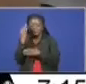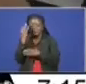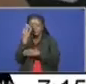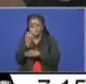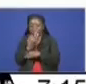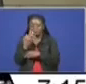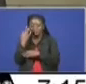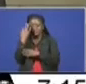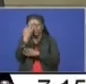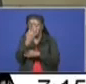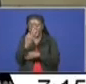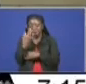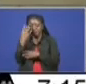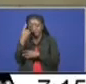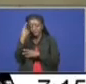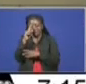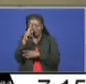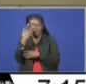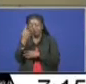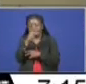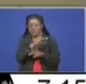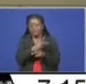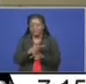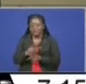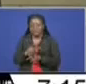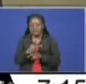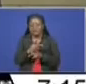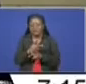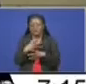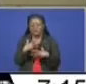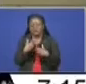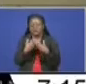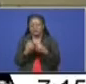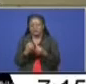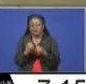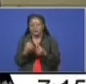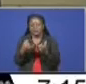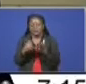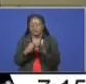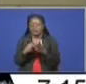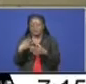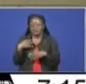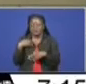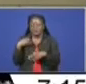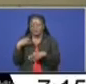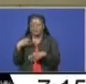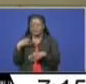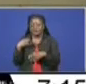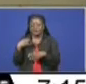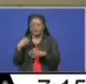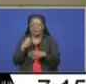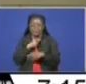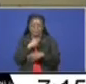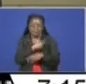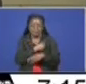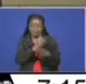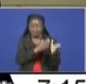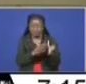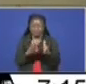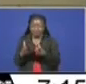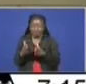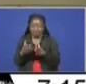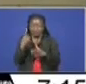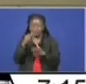An entirely volunteer act that the staff put together, and for the bank it has always been our pleasure to